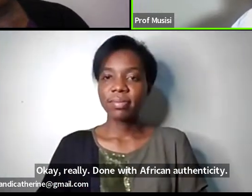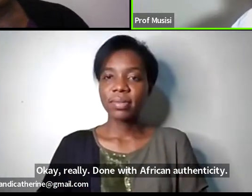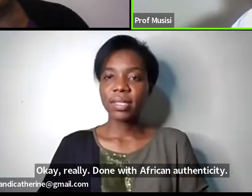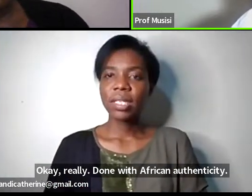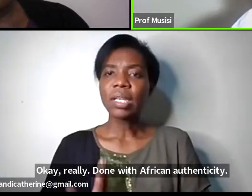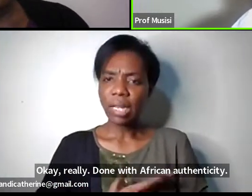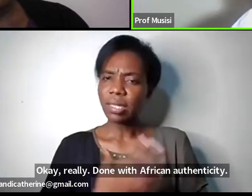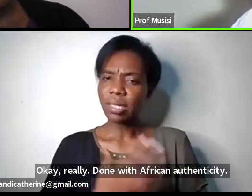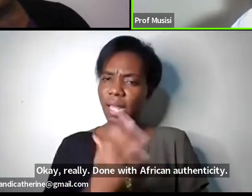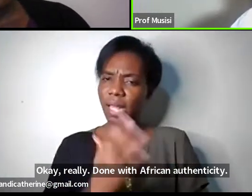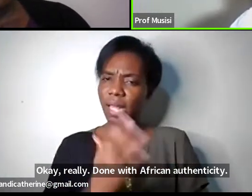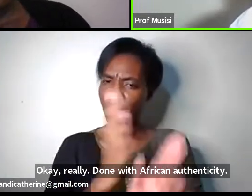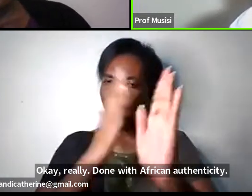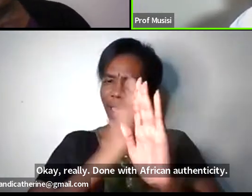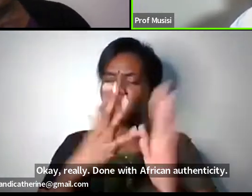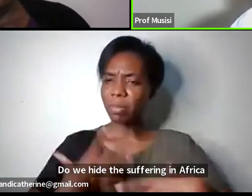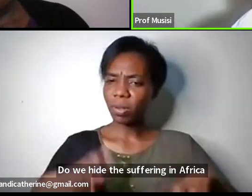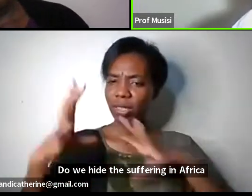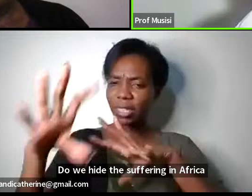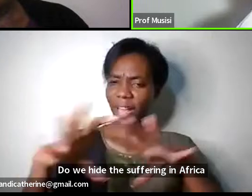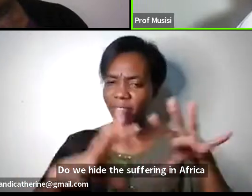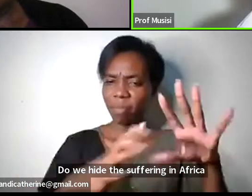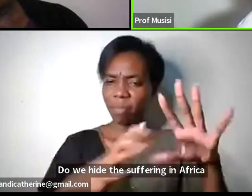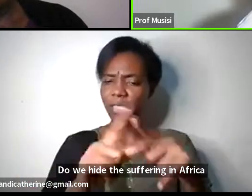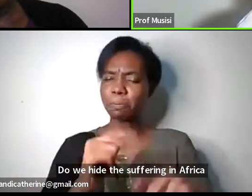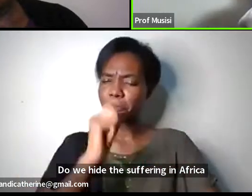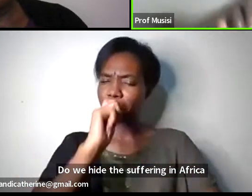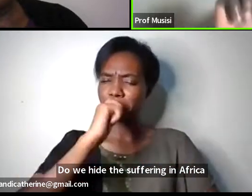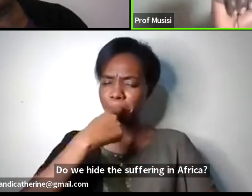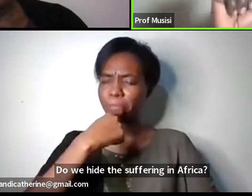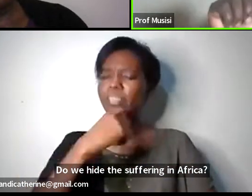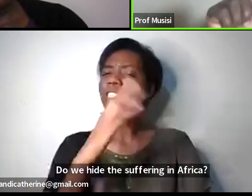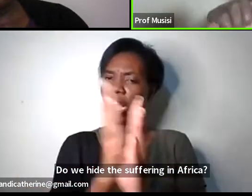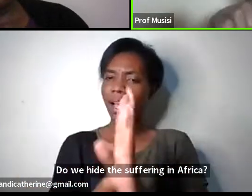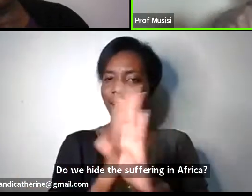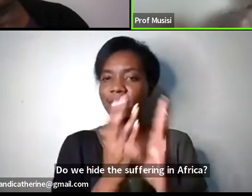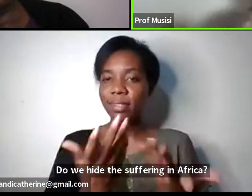Africa? But when you go to hide in these